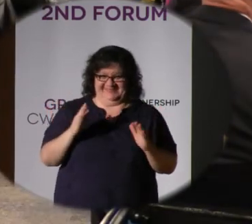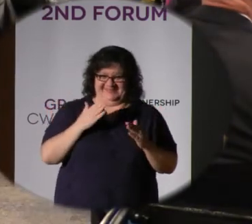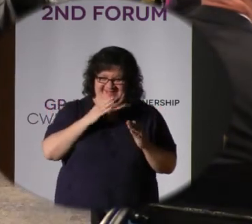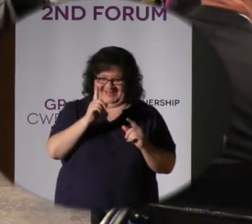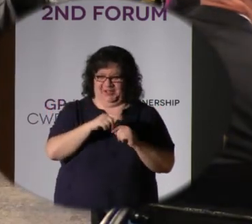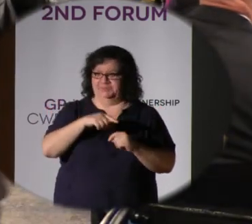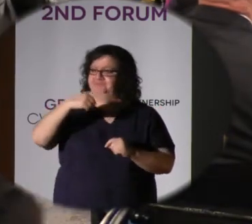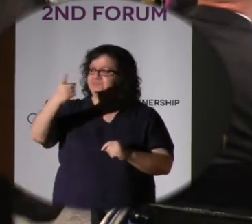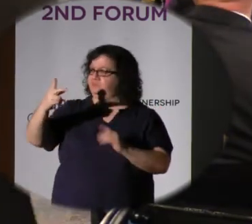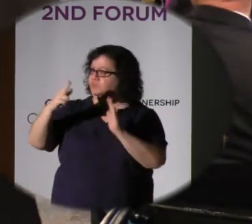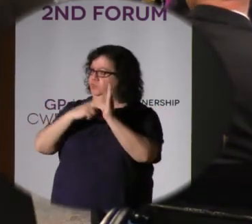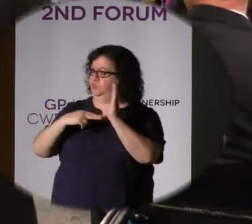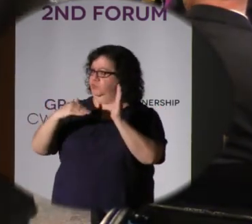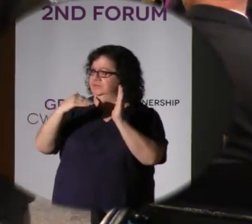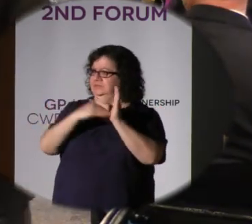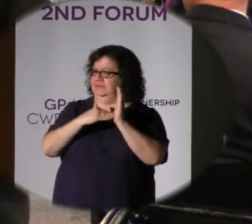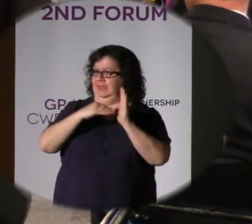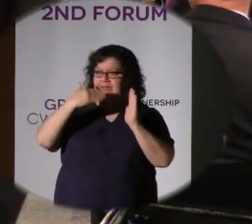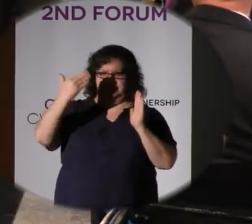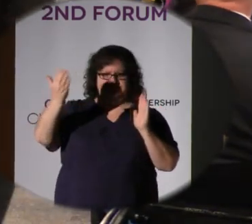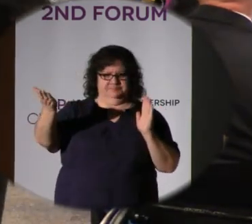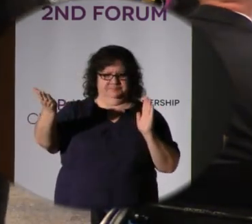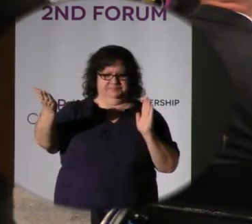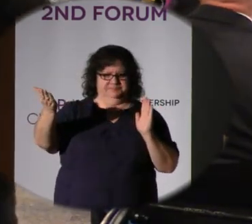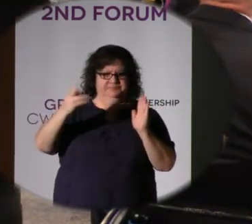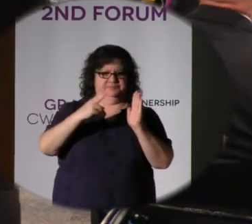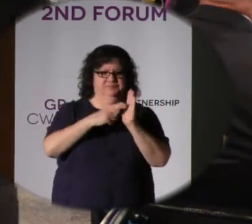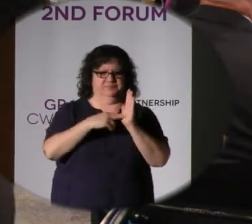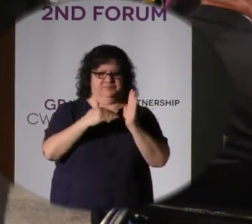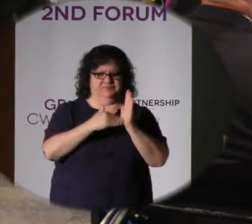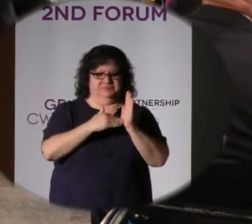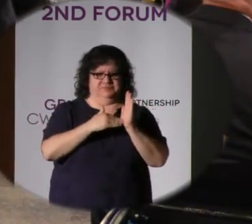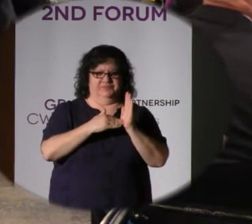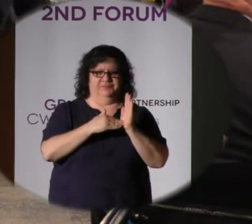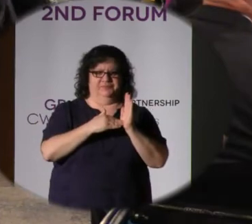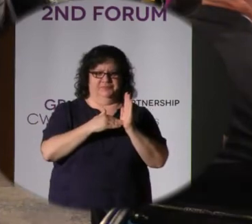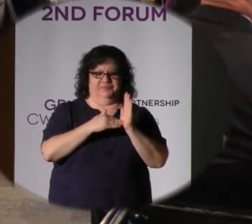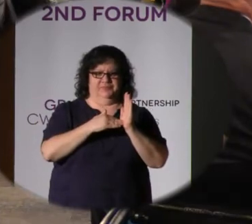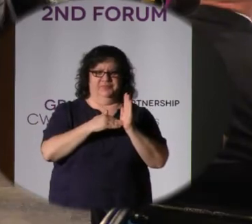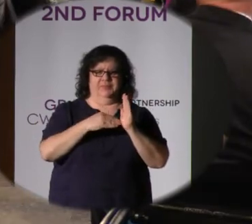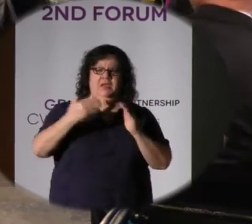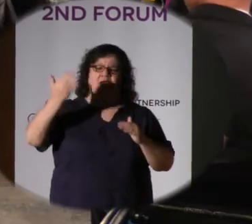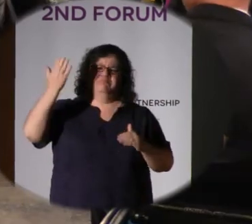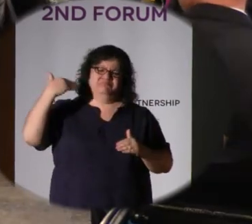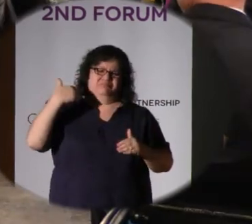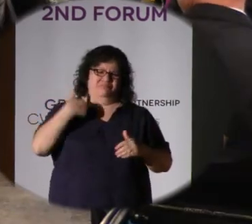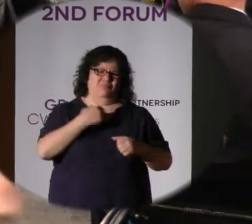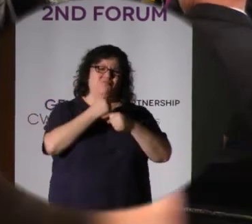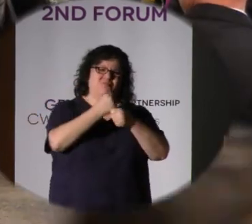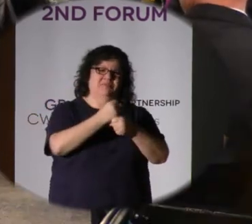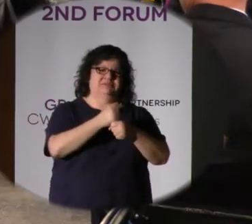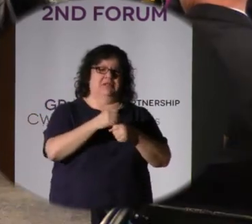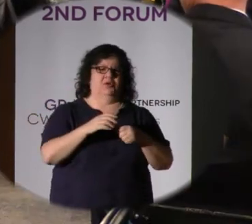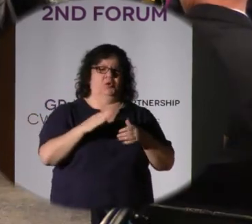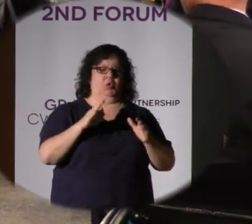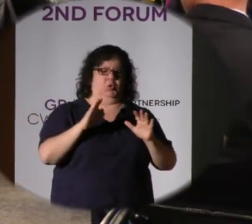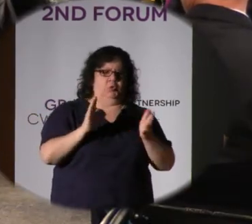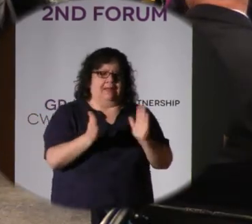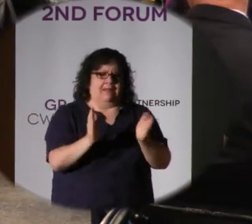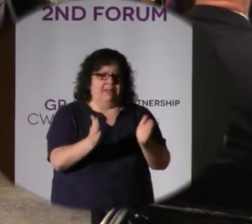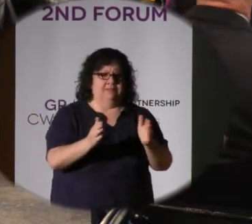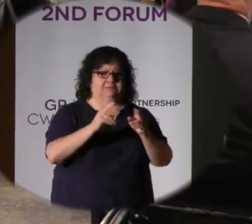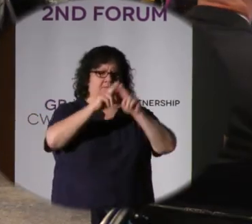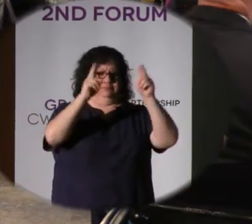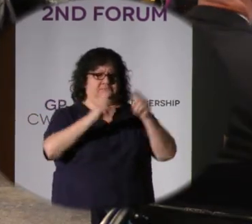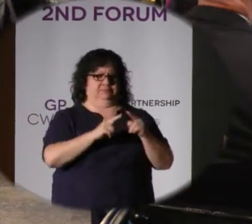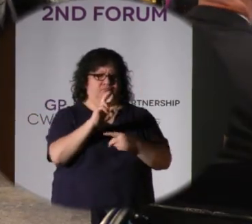never forget that I also represent Rehab International. The question I'd like to ask is from Kenya, could